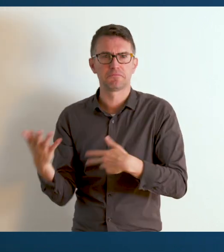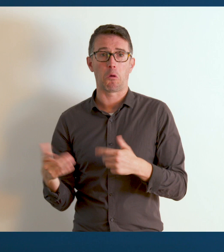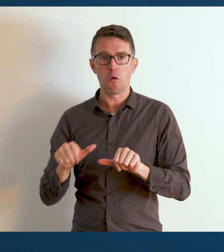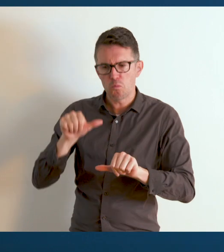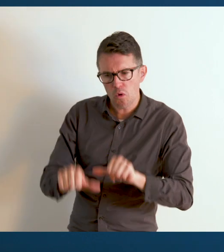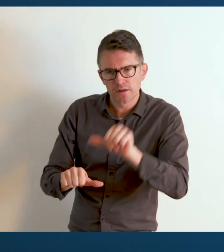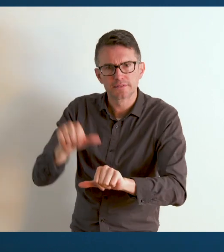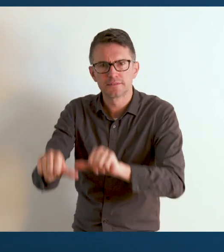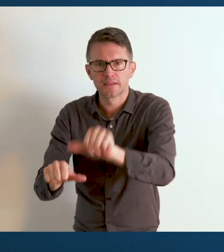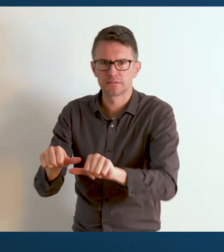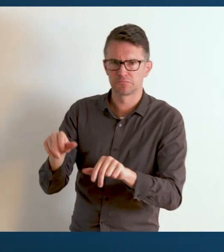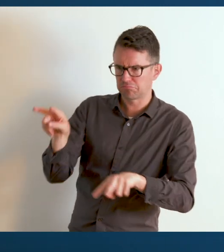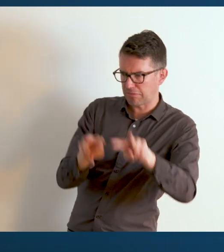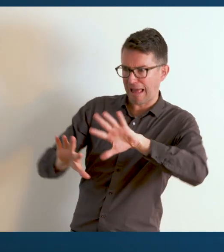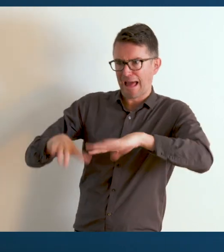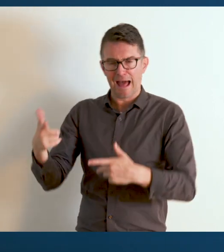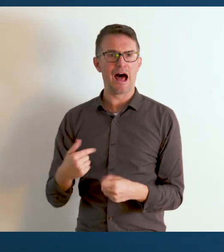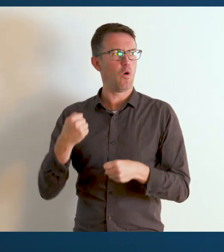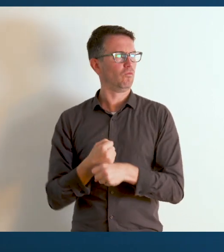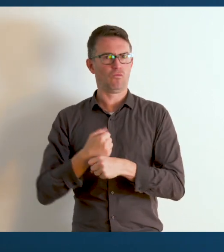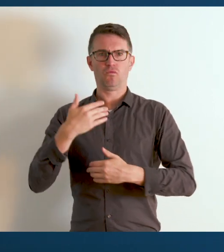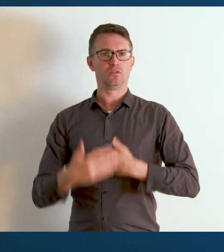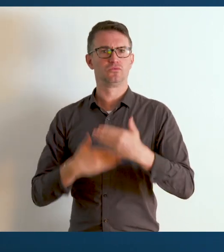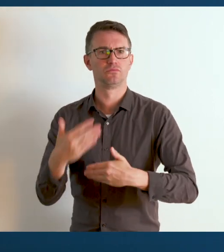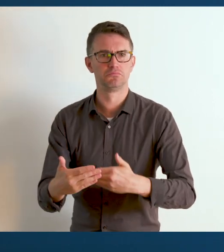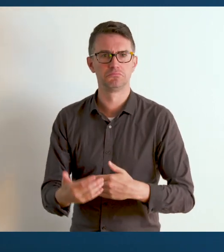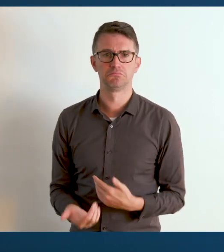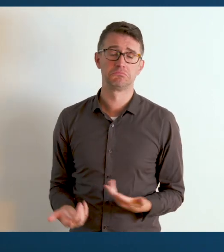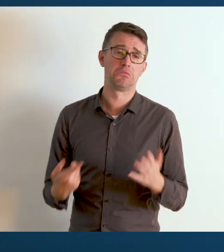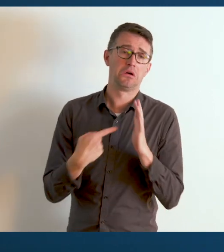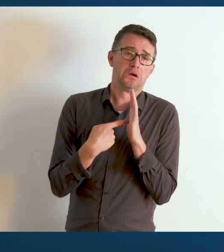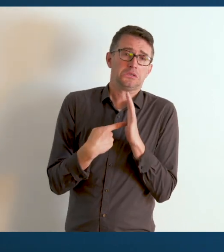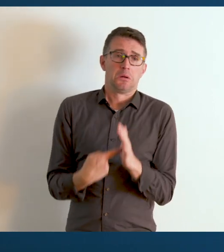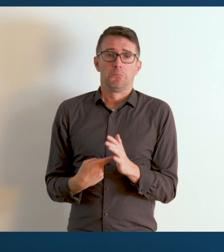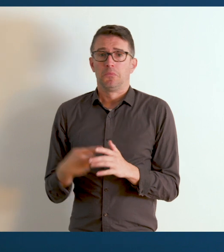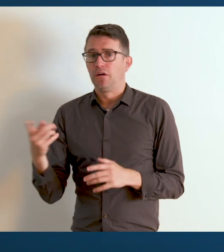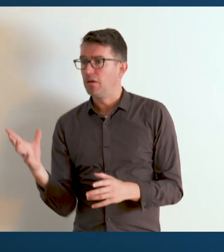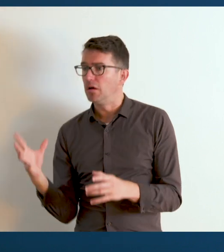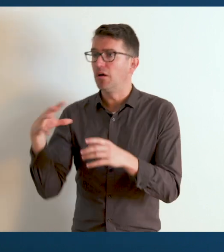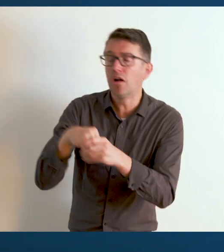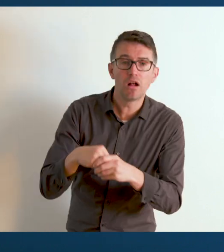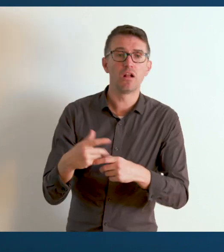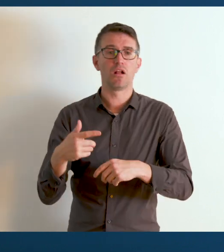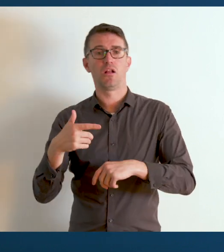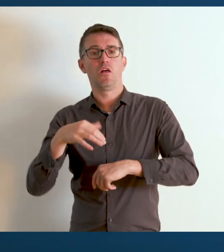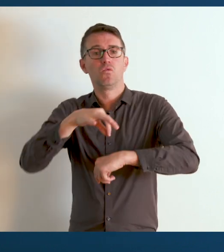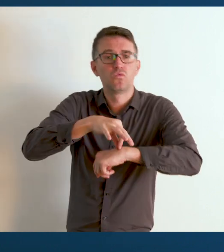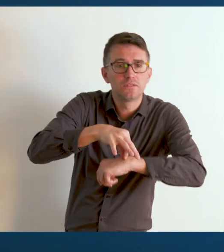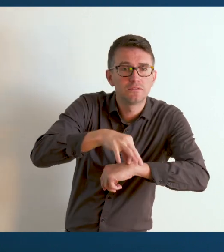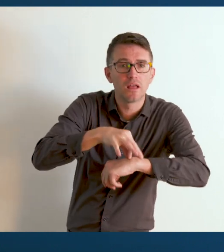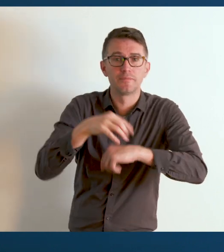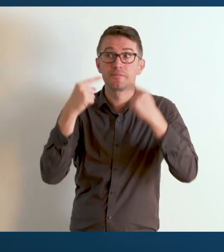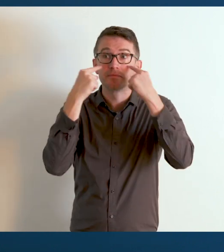firsthand how they're functioning. It would mean something like going to an ophthalmologist and getting your